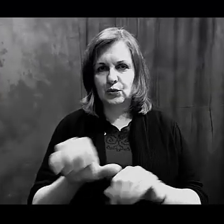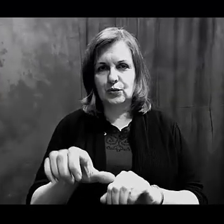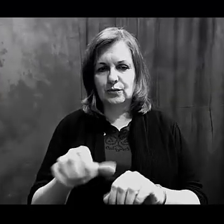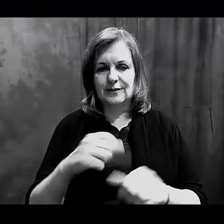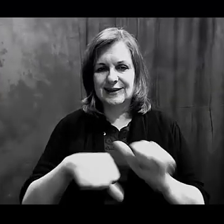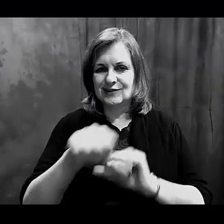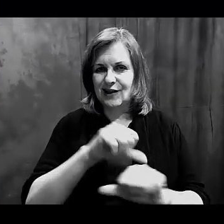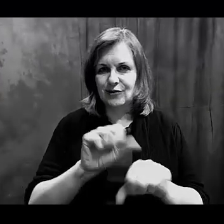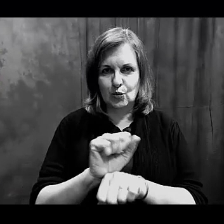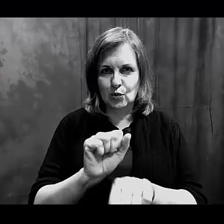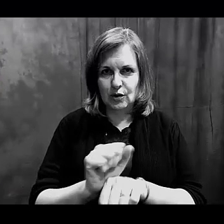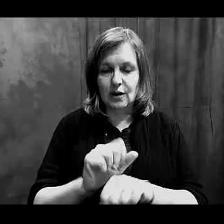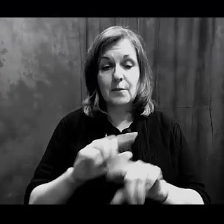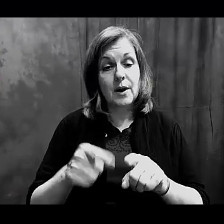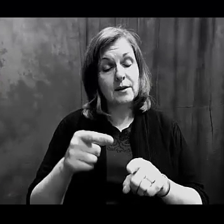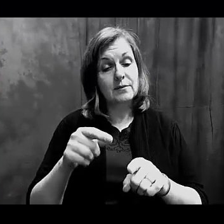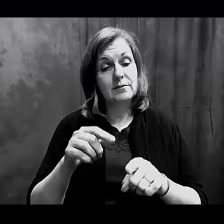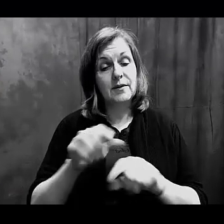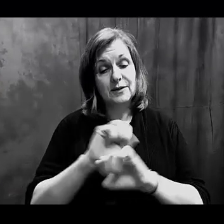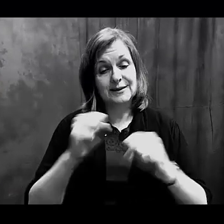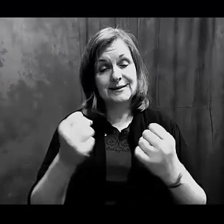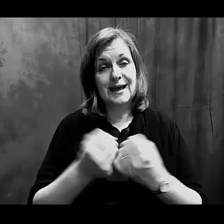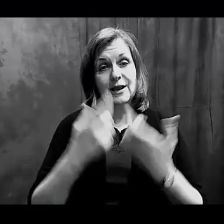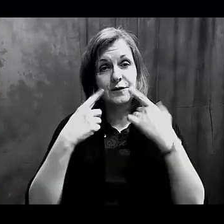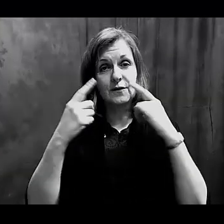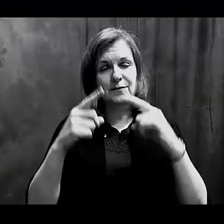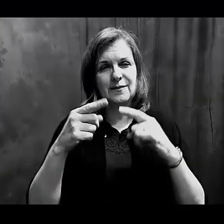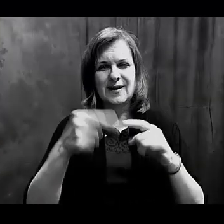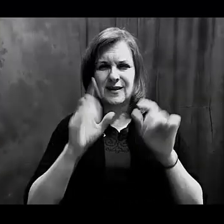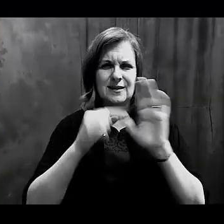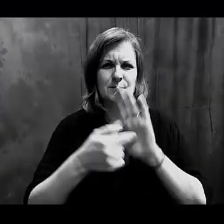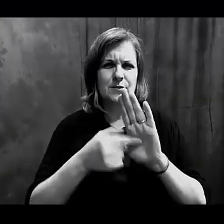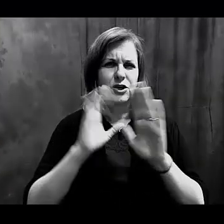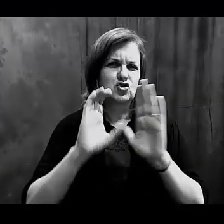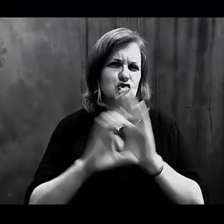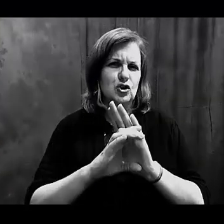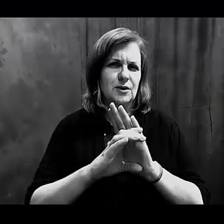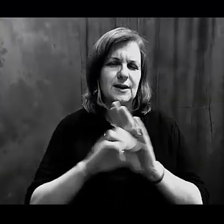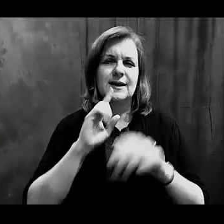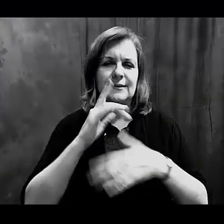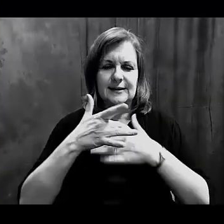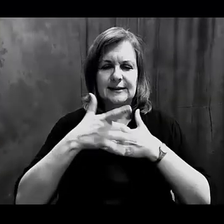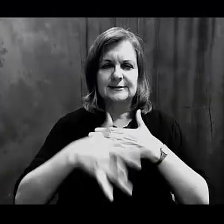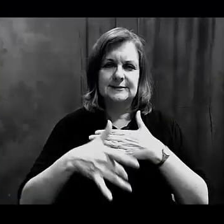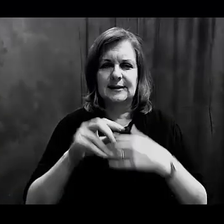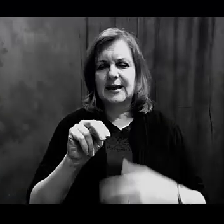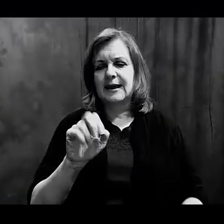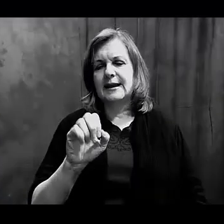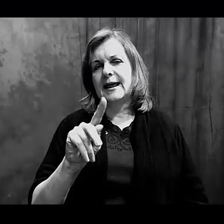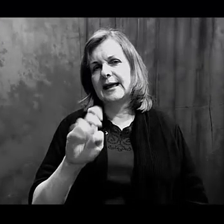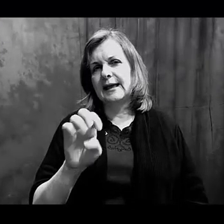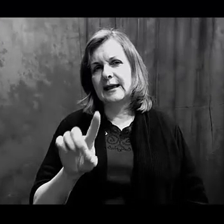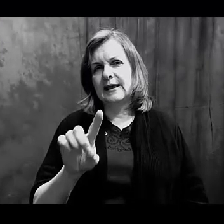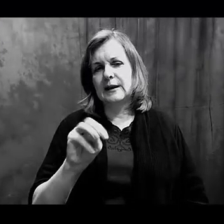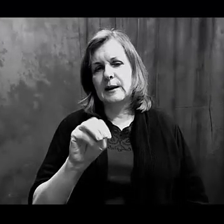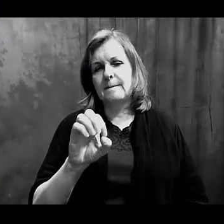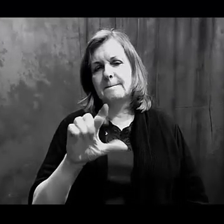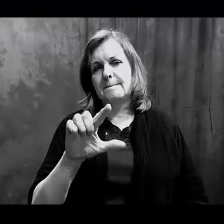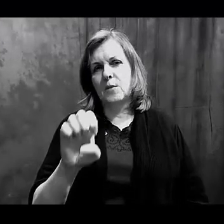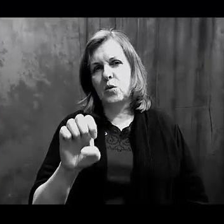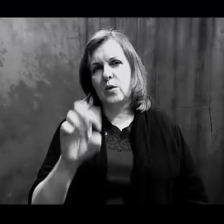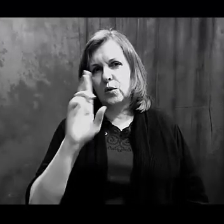see instead is a very functional society. In this case, these are naked mole rats.